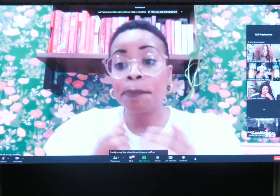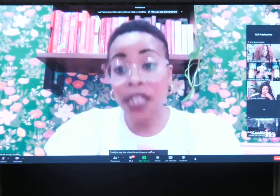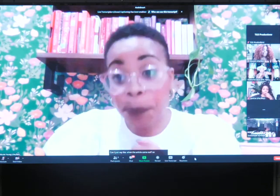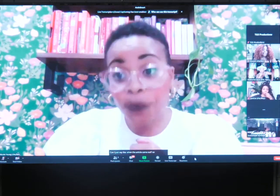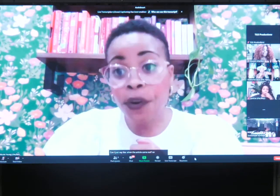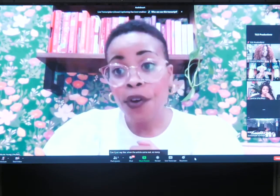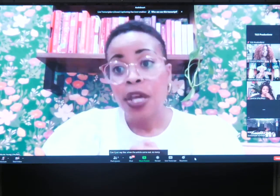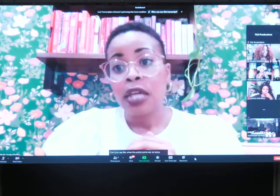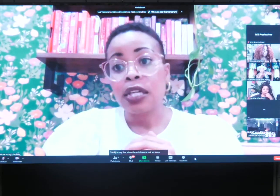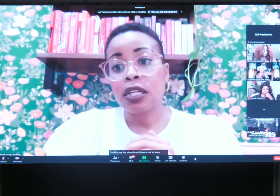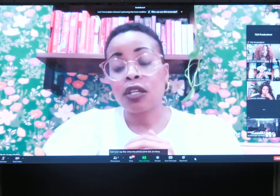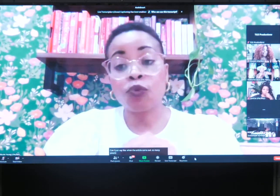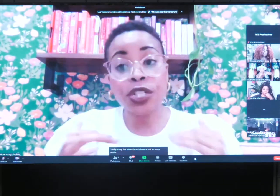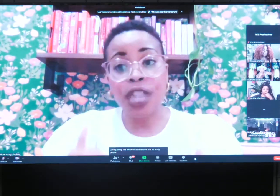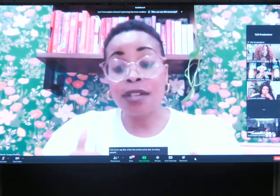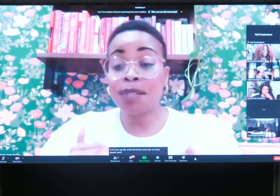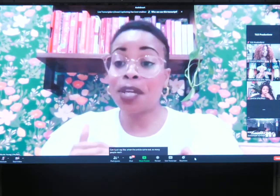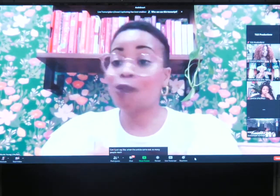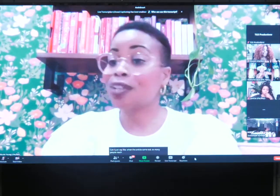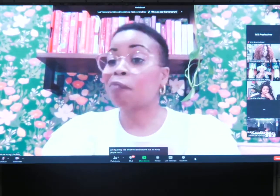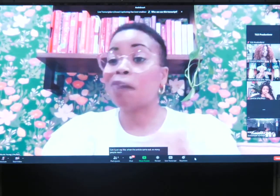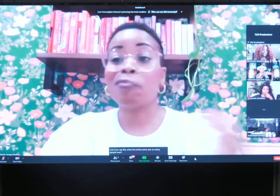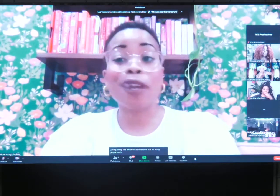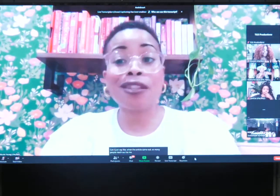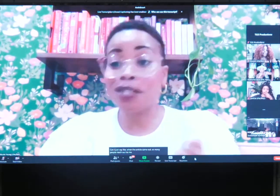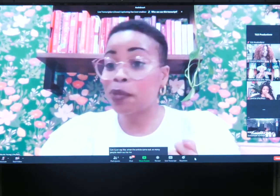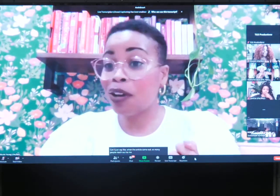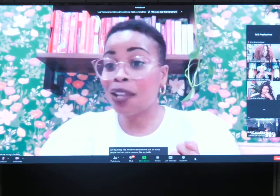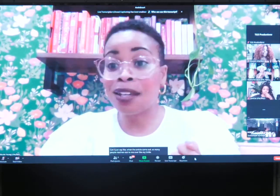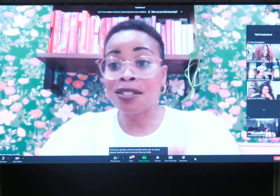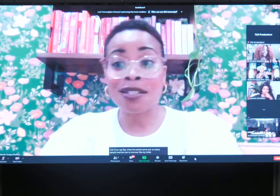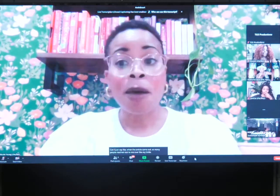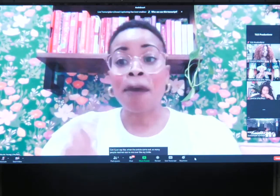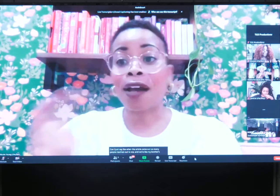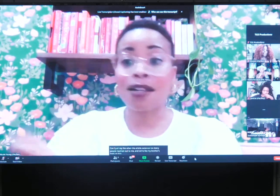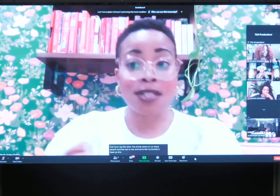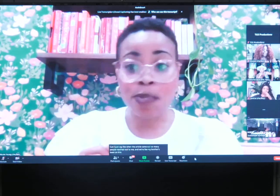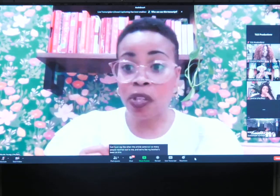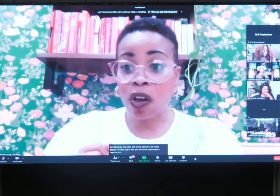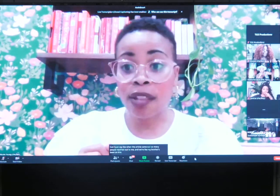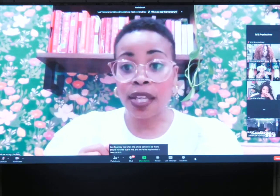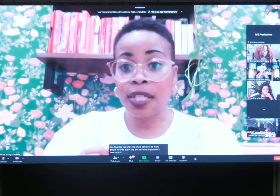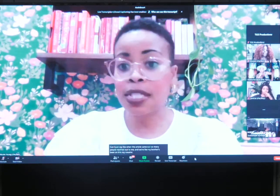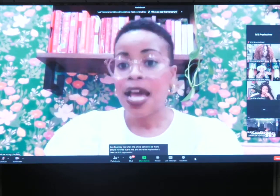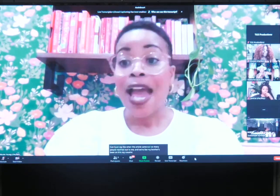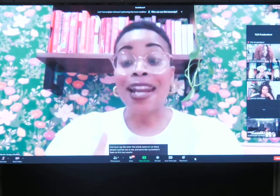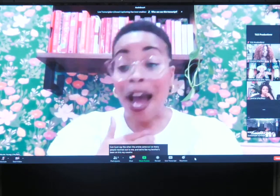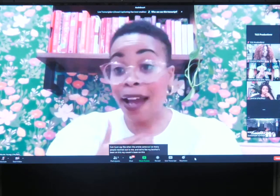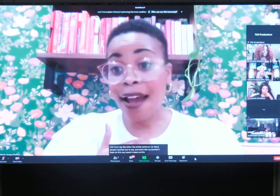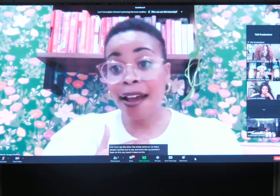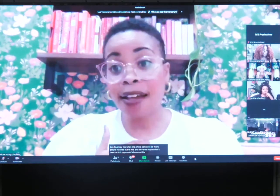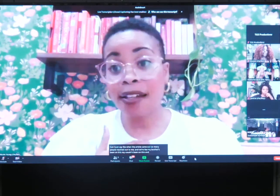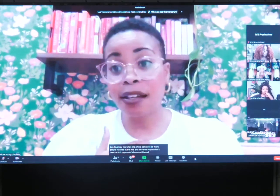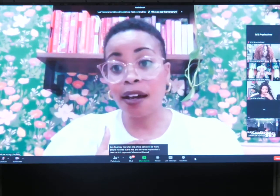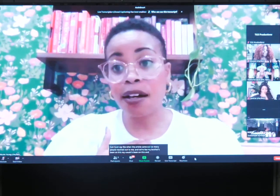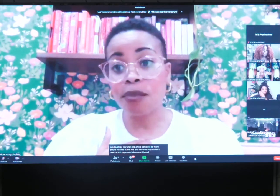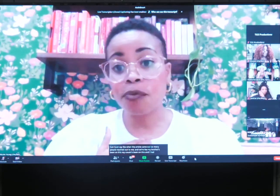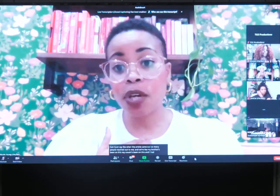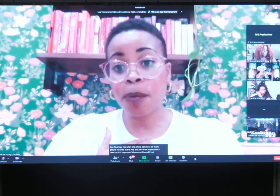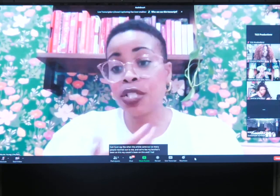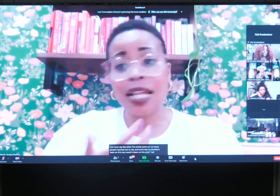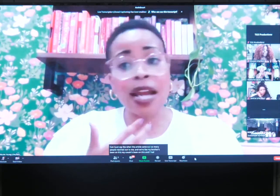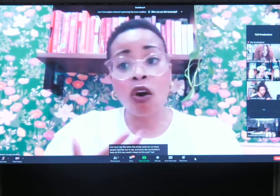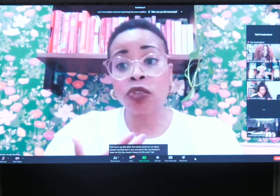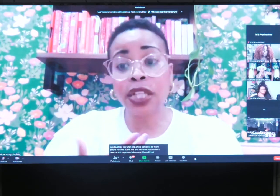many people reached out to me and were like, my brother's been on this, my cousin's been on this. And I had